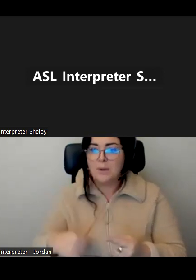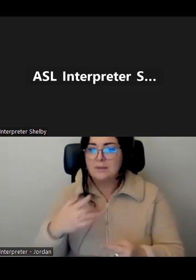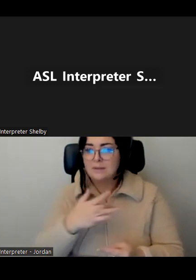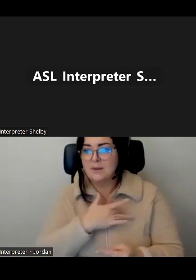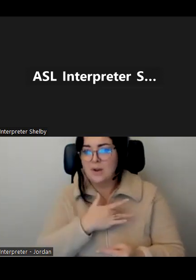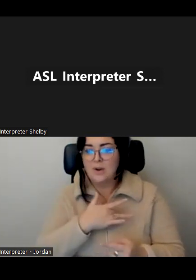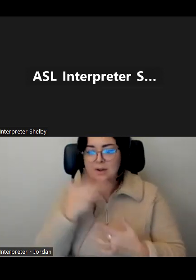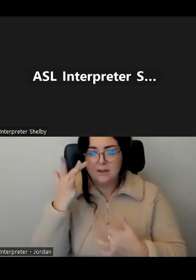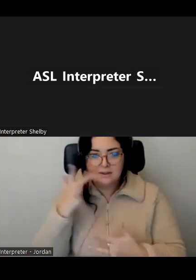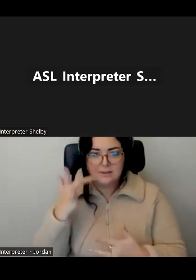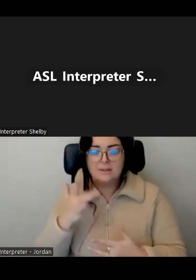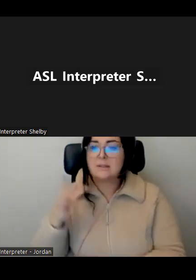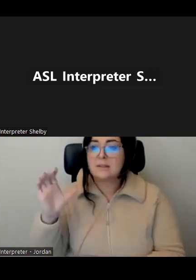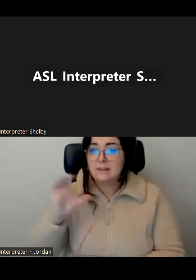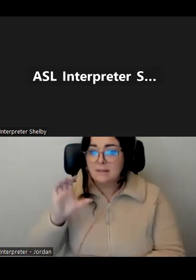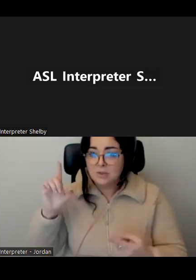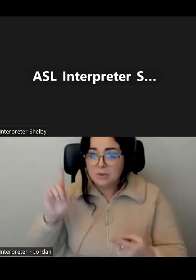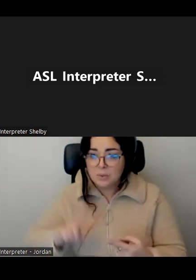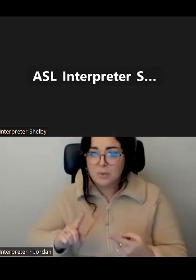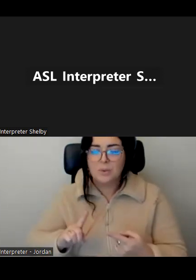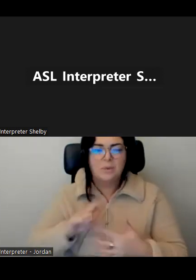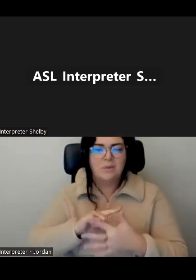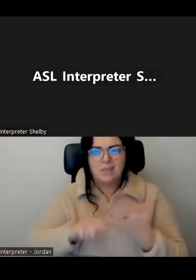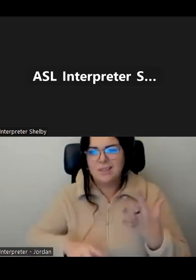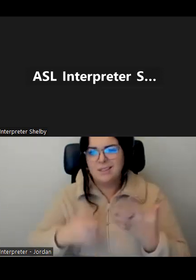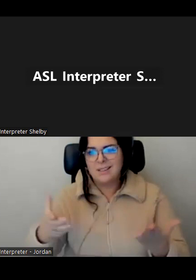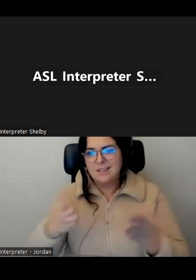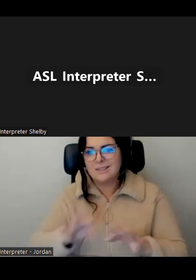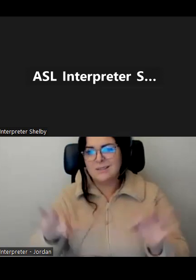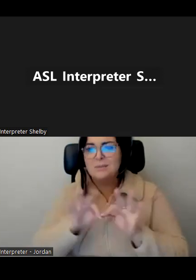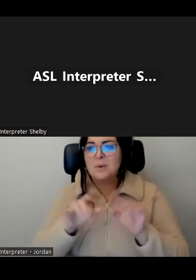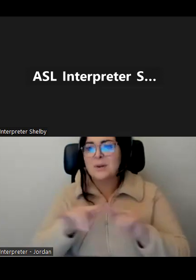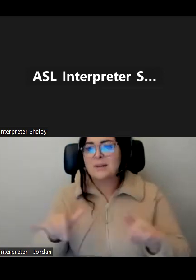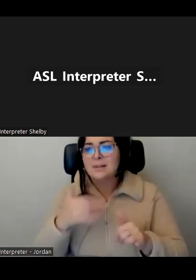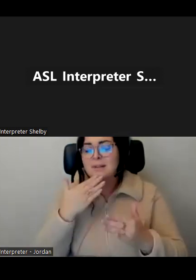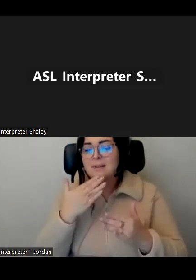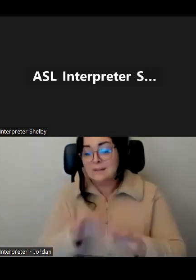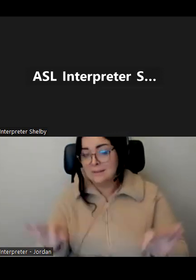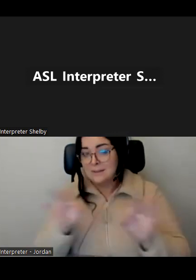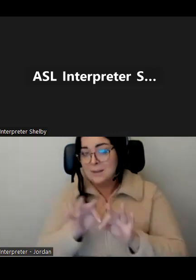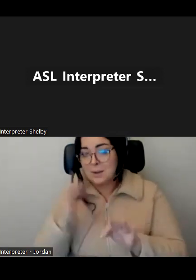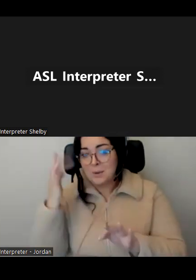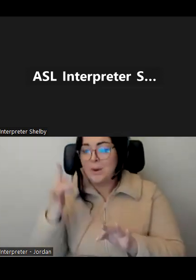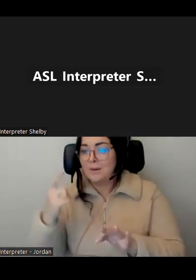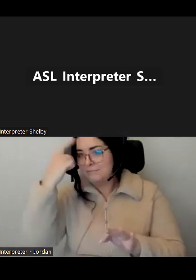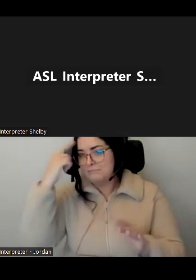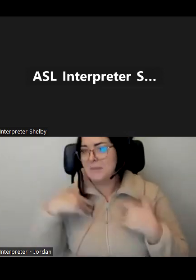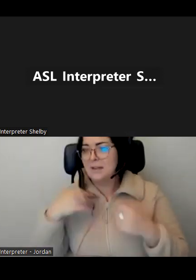our cholesterol down or, those type of things. But it's also very important for our mental